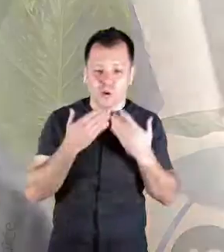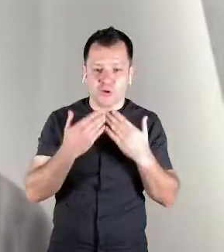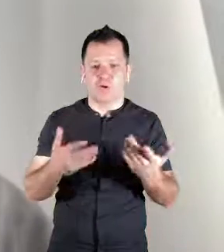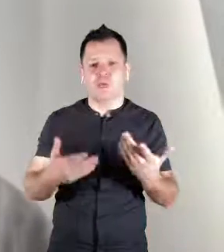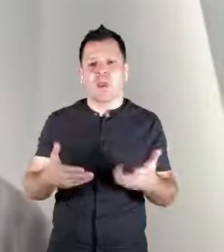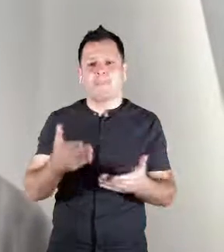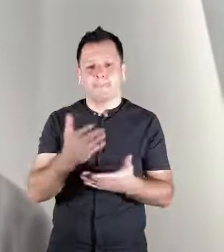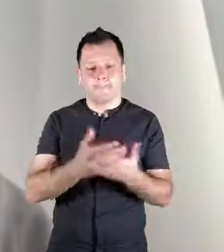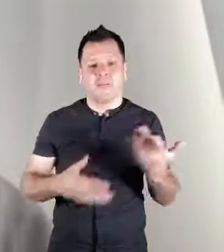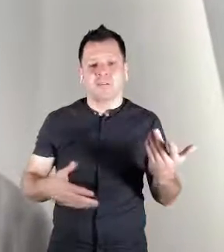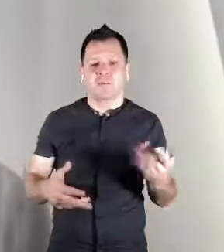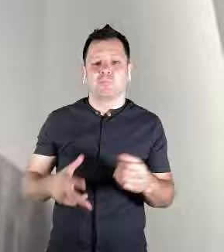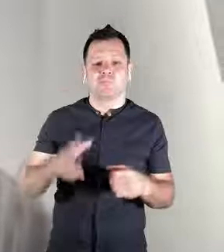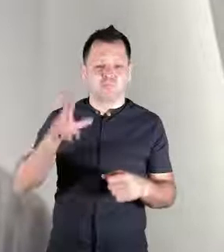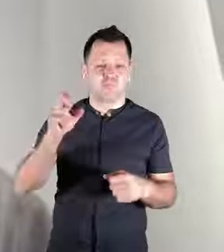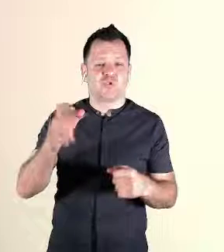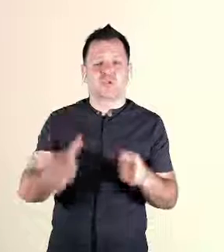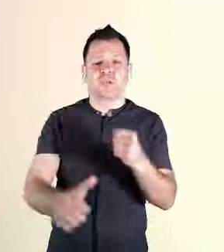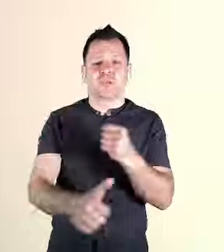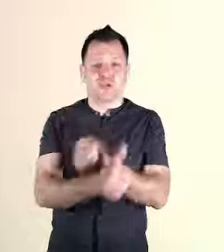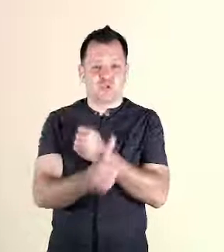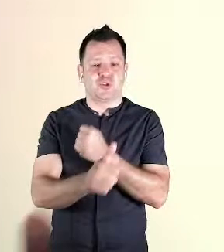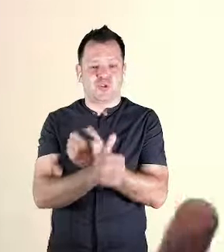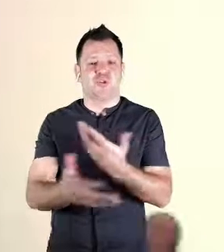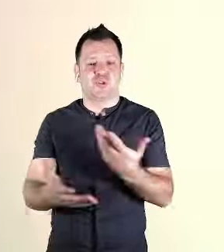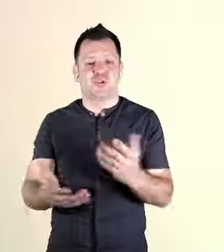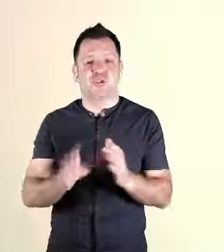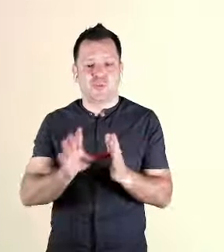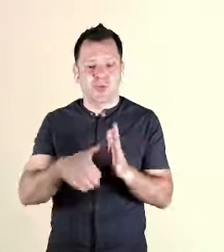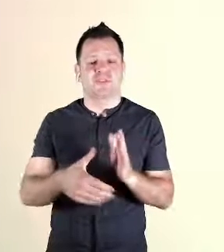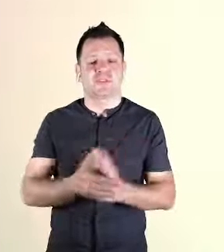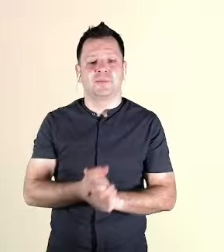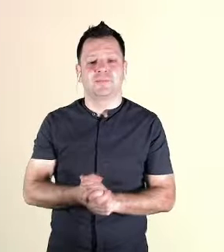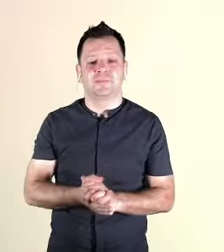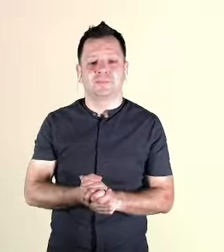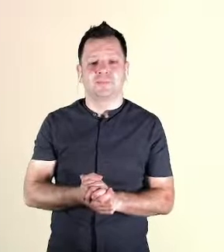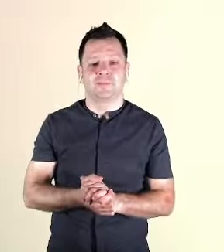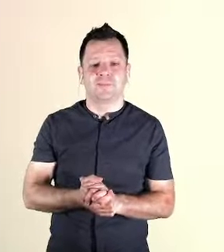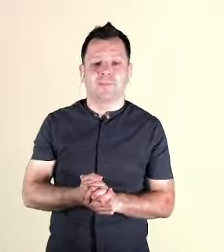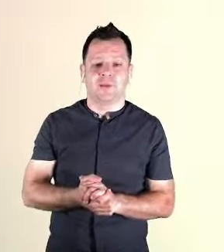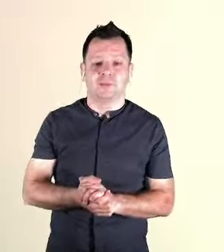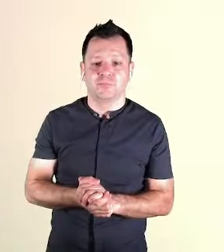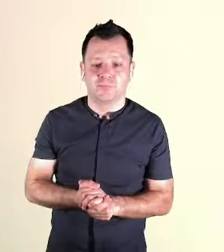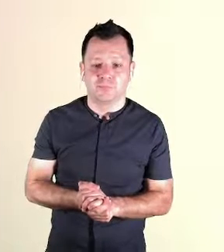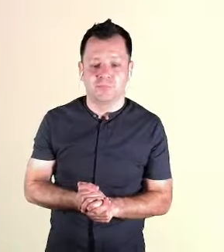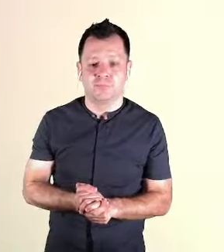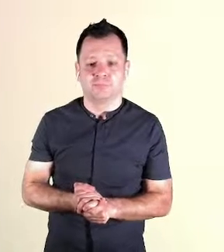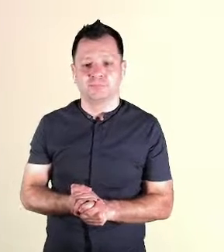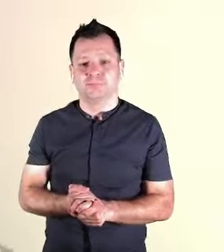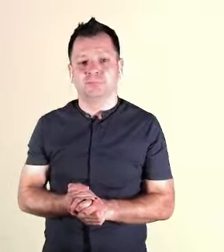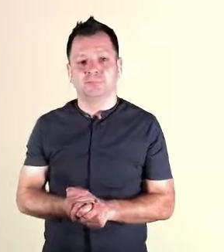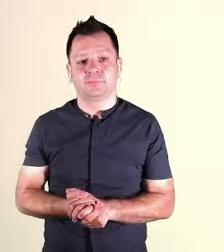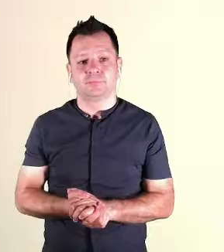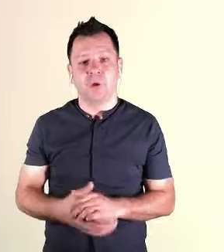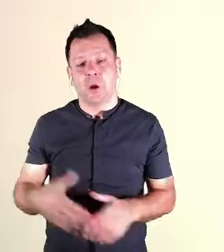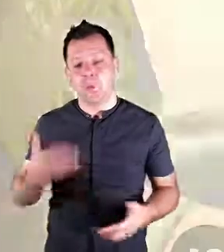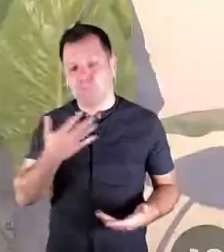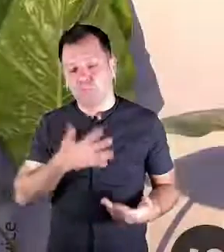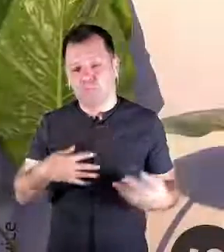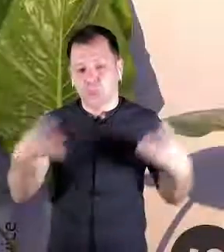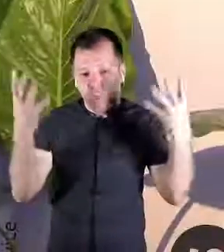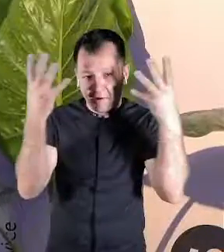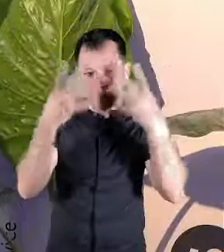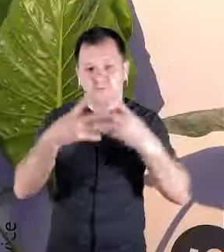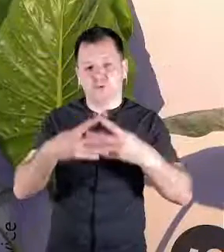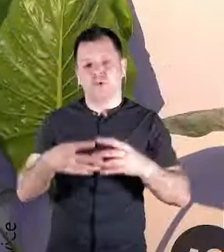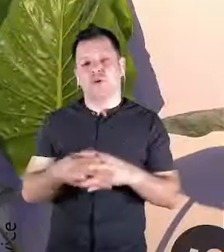mycket. Tack. Have a good afternoon or evening, and I hope to talk to you soon about the